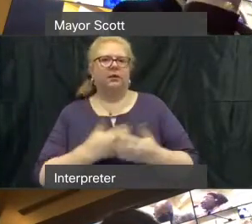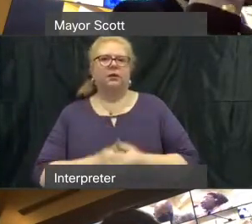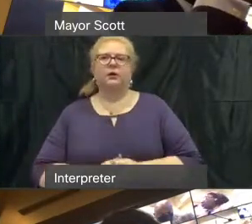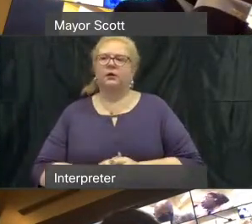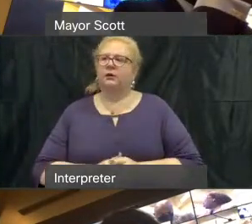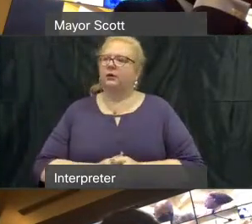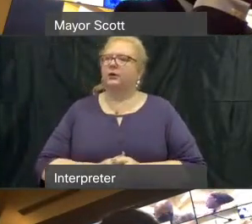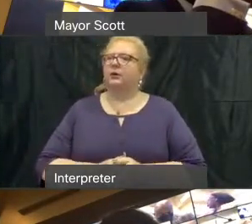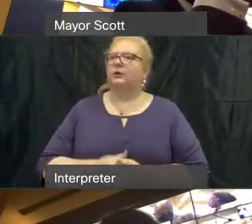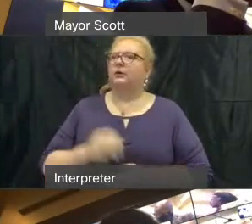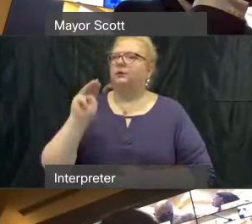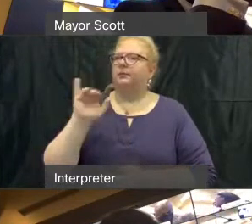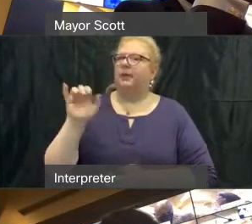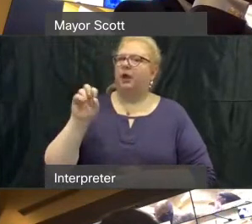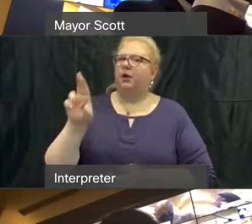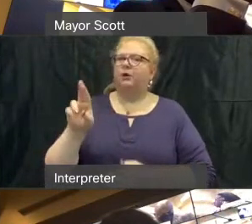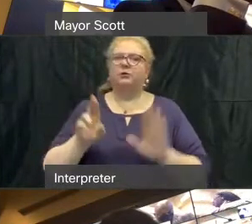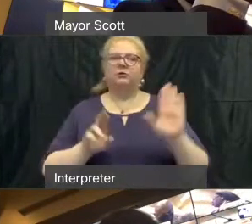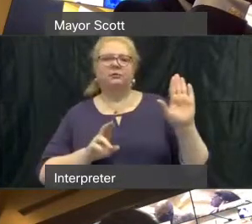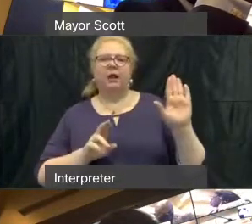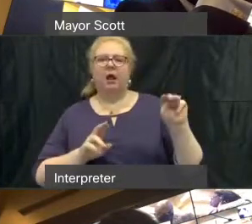Mayor,